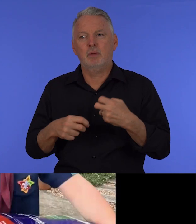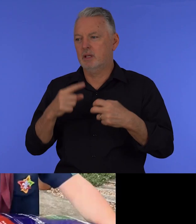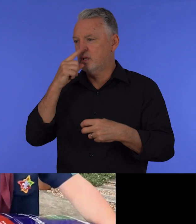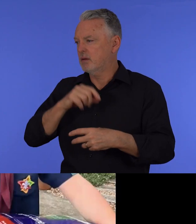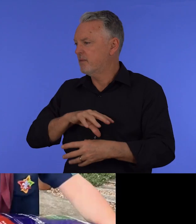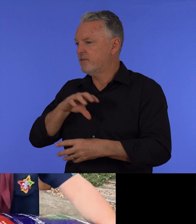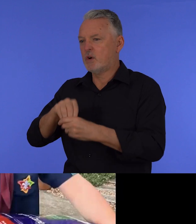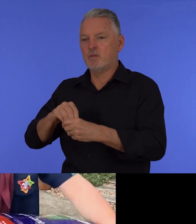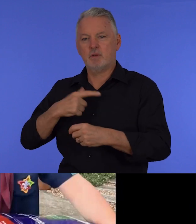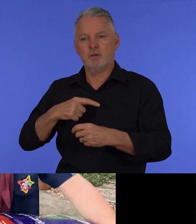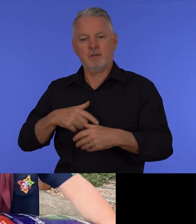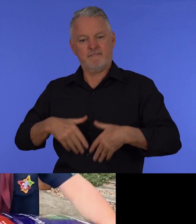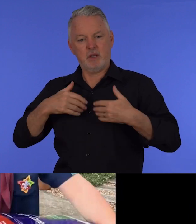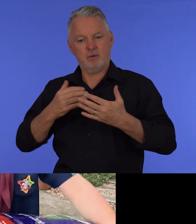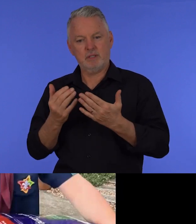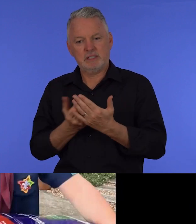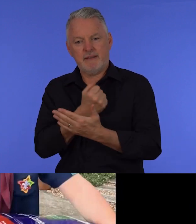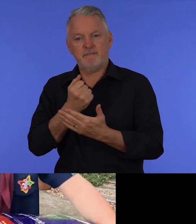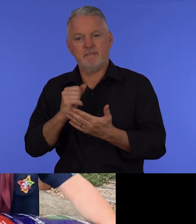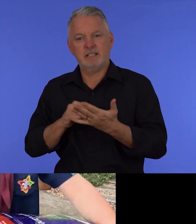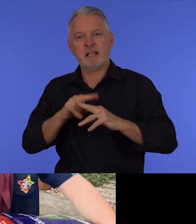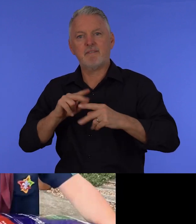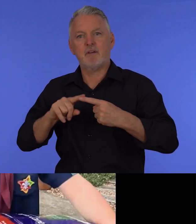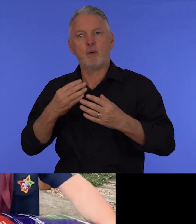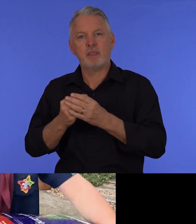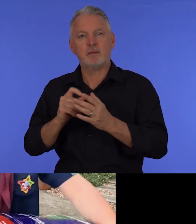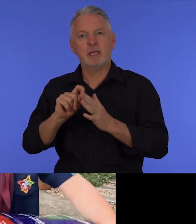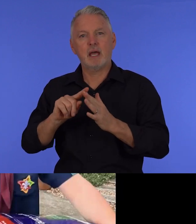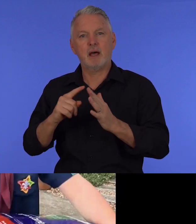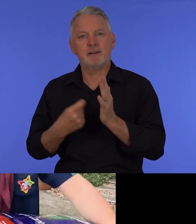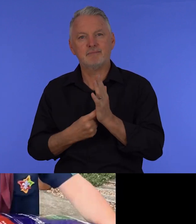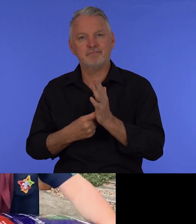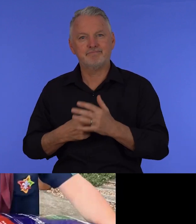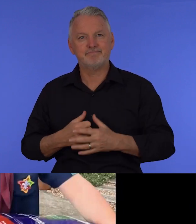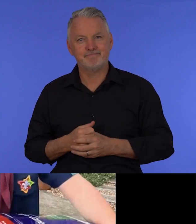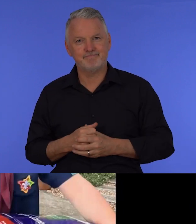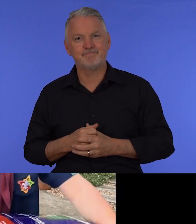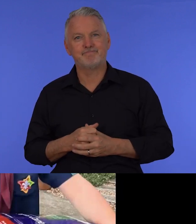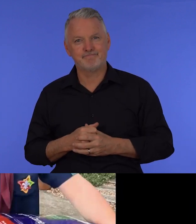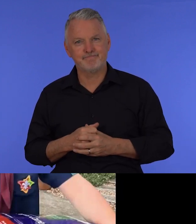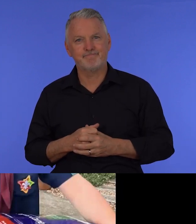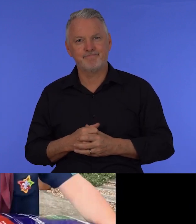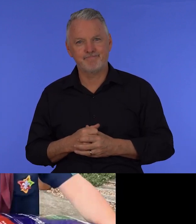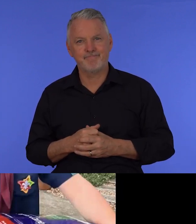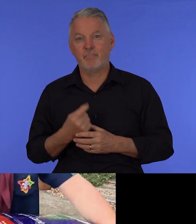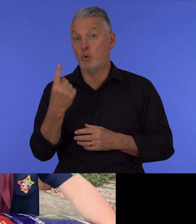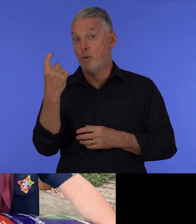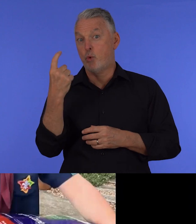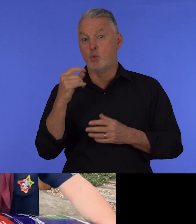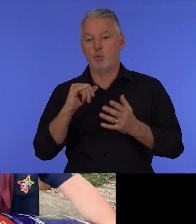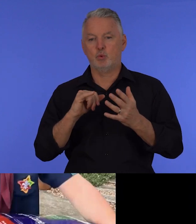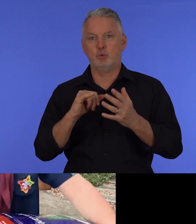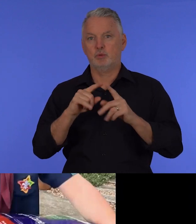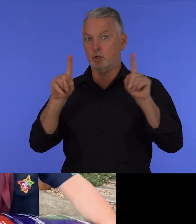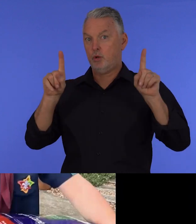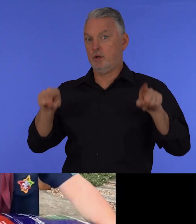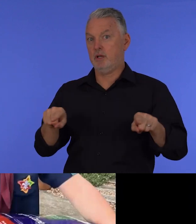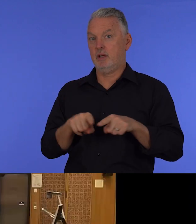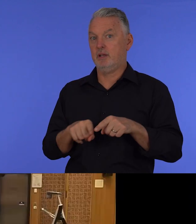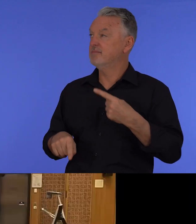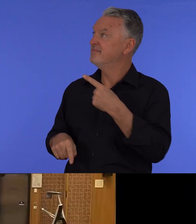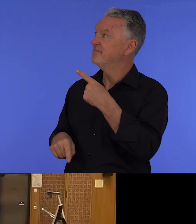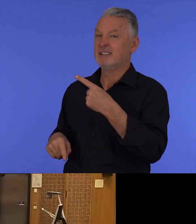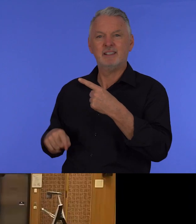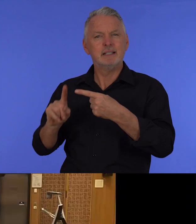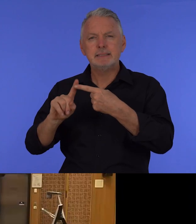and he can tolerate and make the most of it because he feels safe with his peers. And I might have